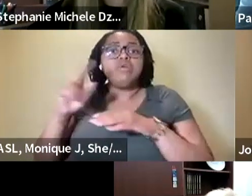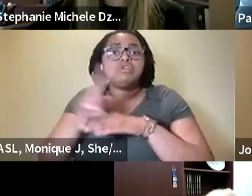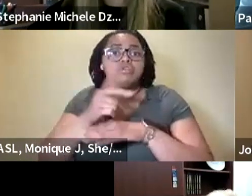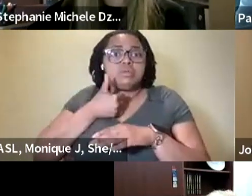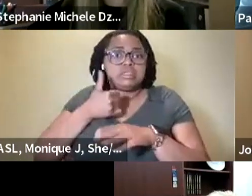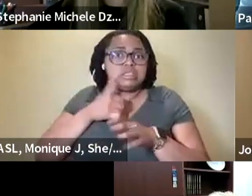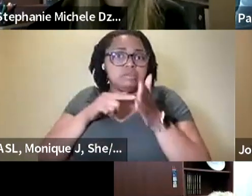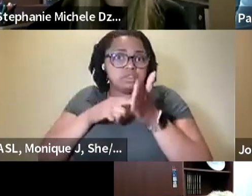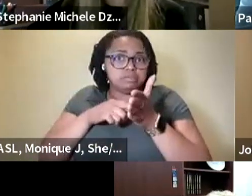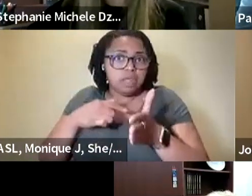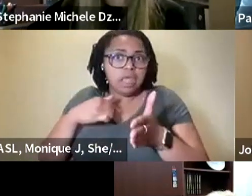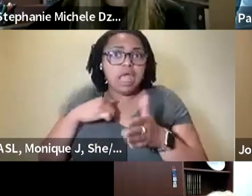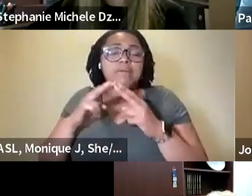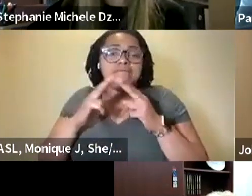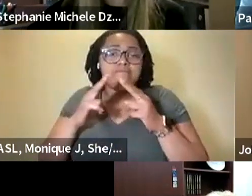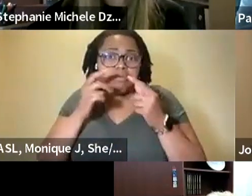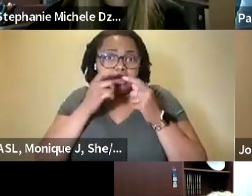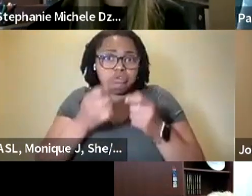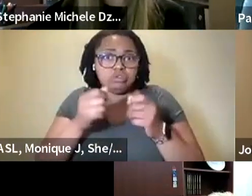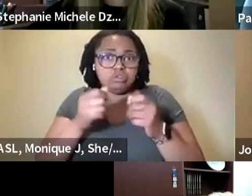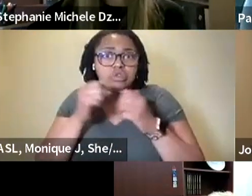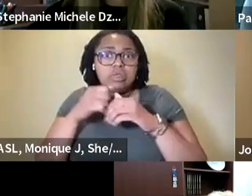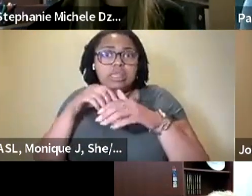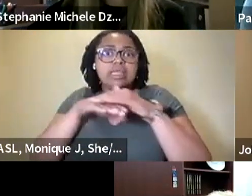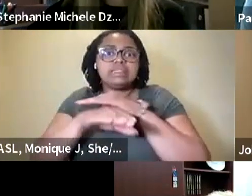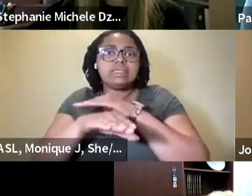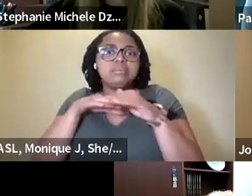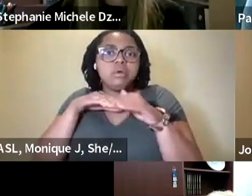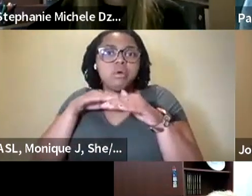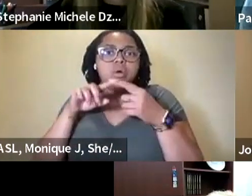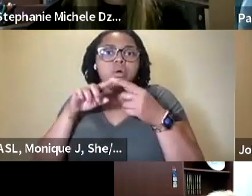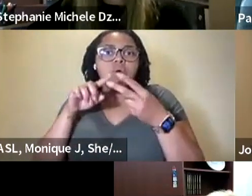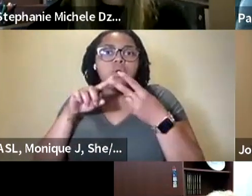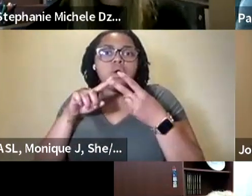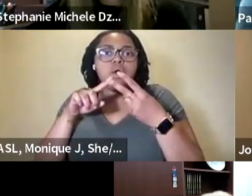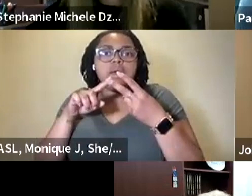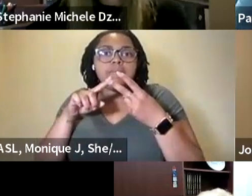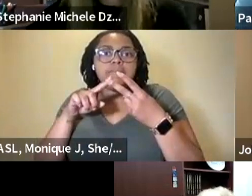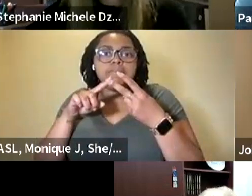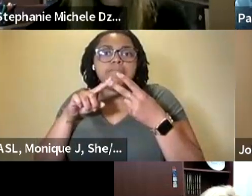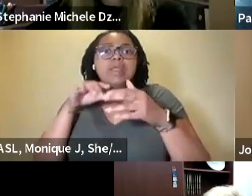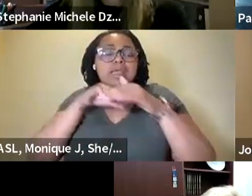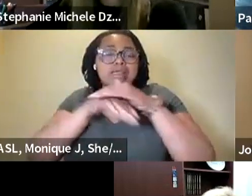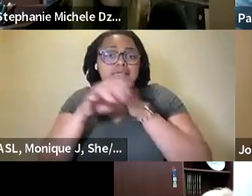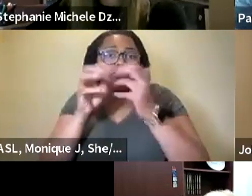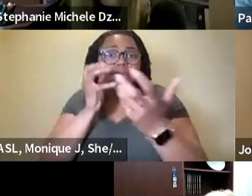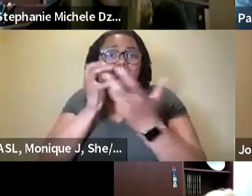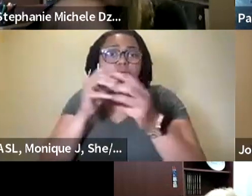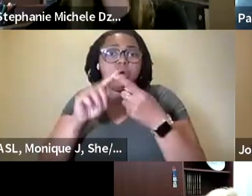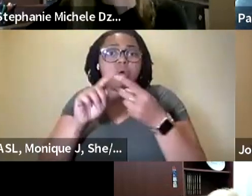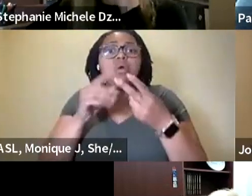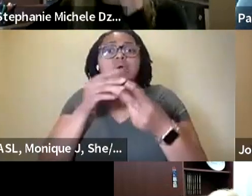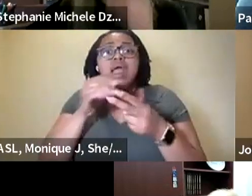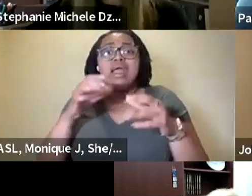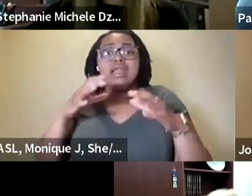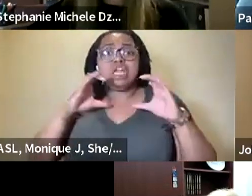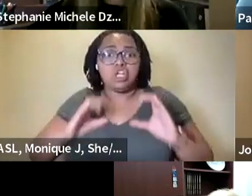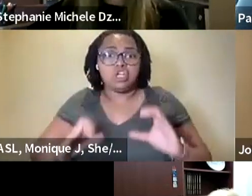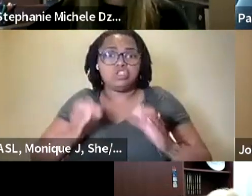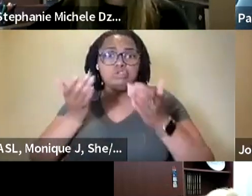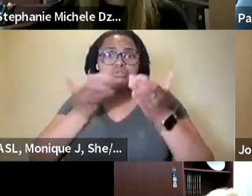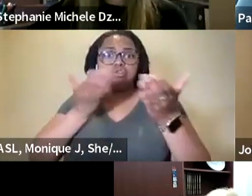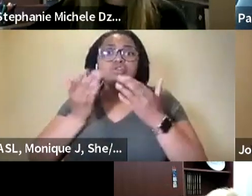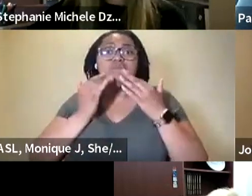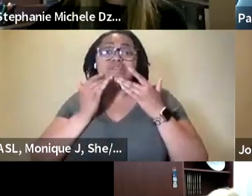I'm extremely interested in accessible and customer service friendly healthcare. You